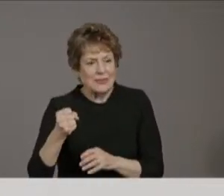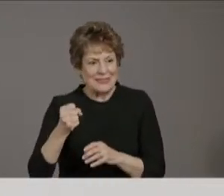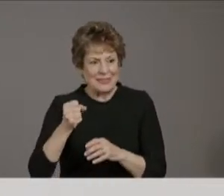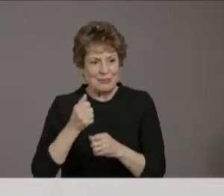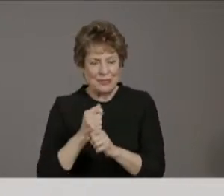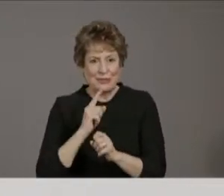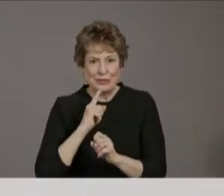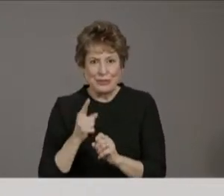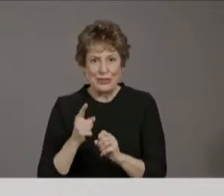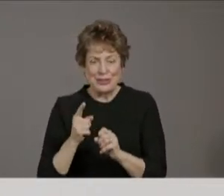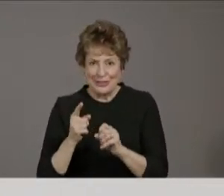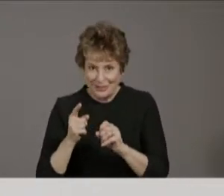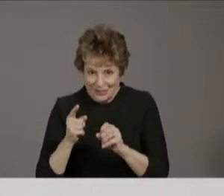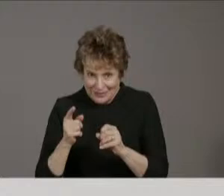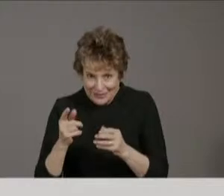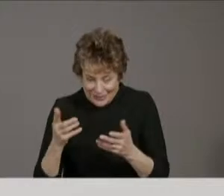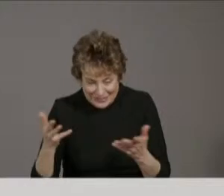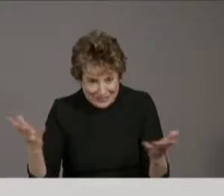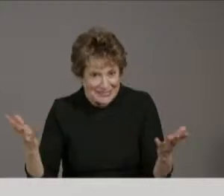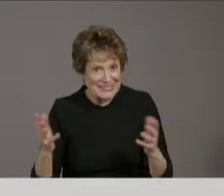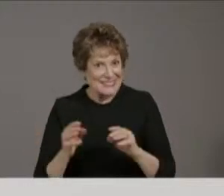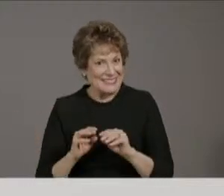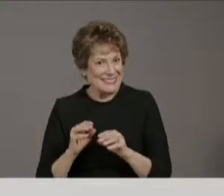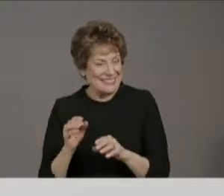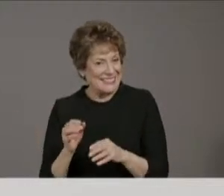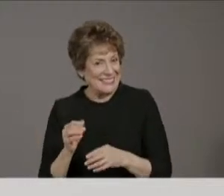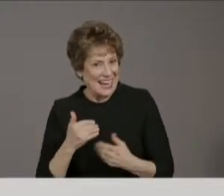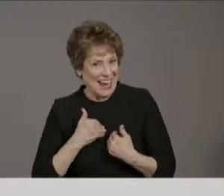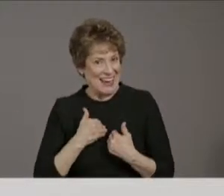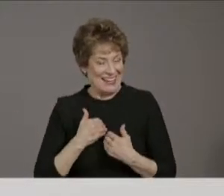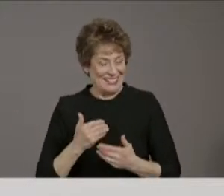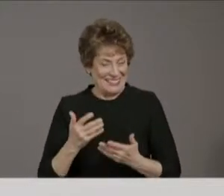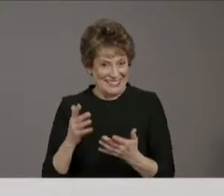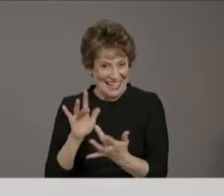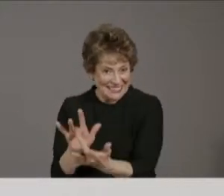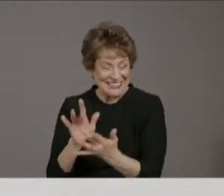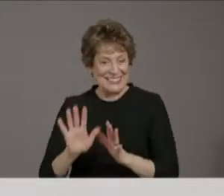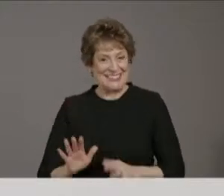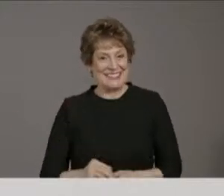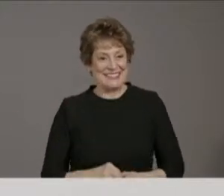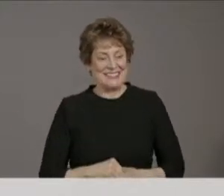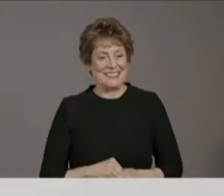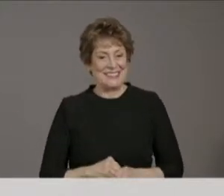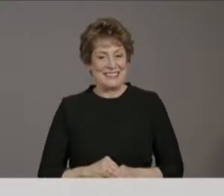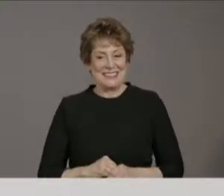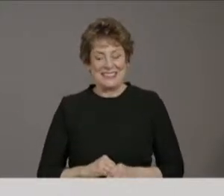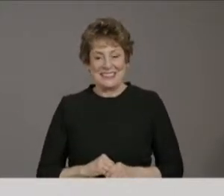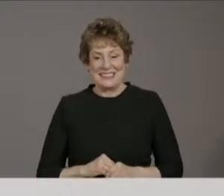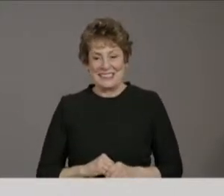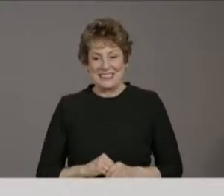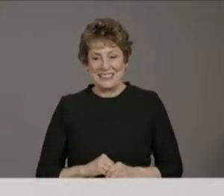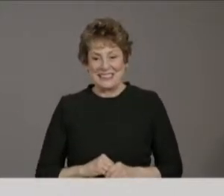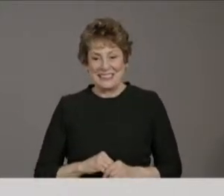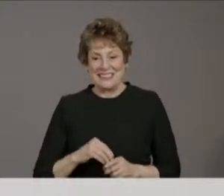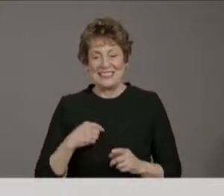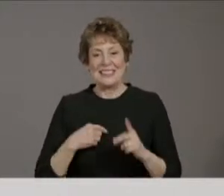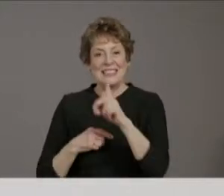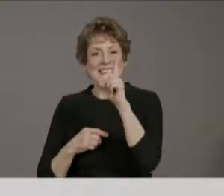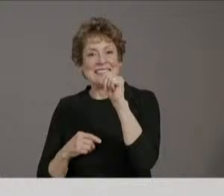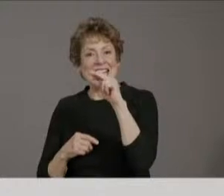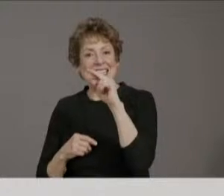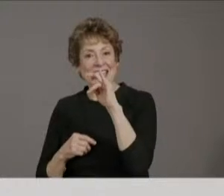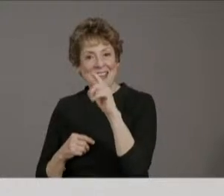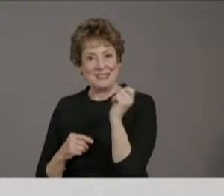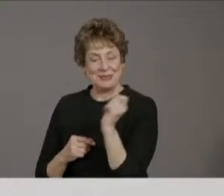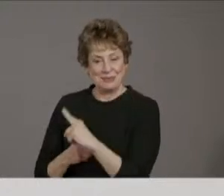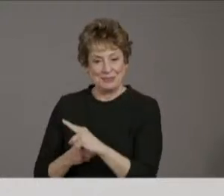Danielle Miller. Hi, Danielle. Hey, Dr. Chris. Thanks for taking my questions. There are just a few of them for you. In